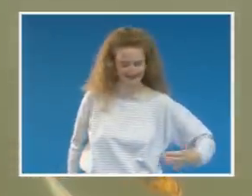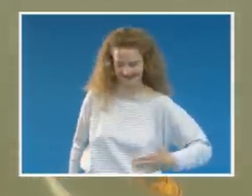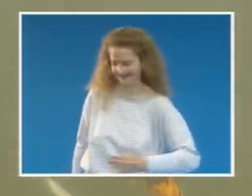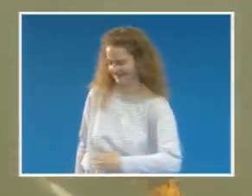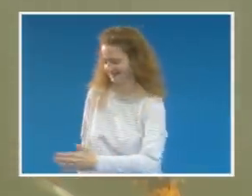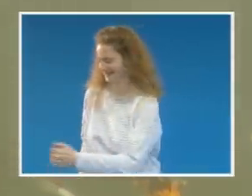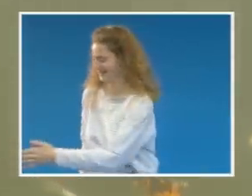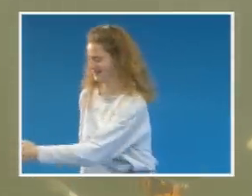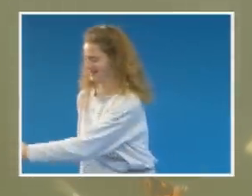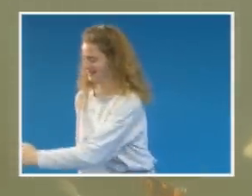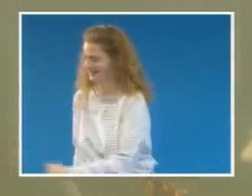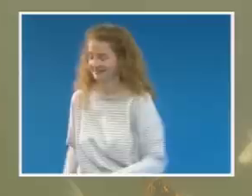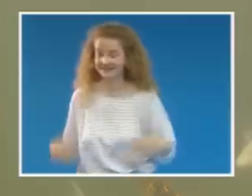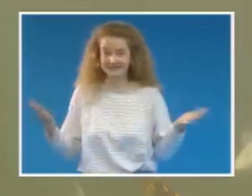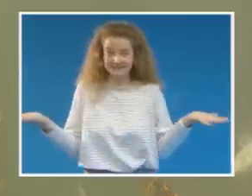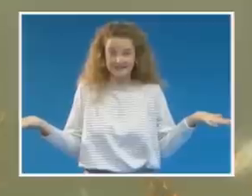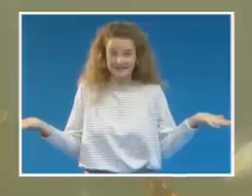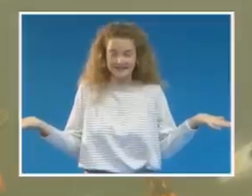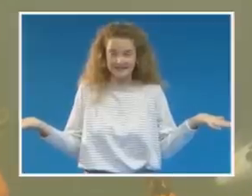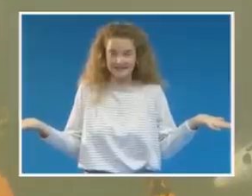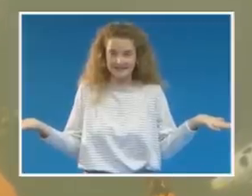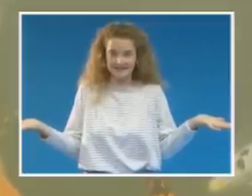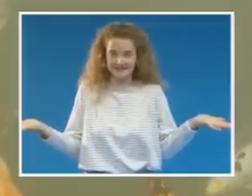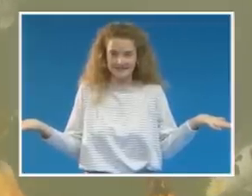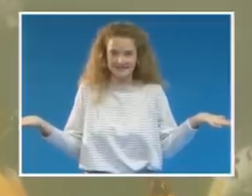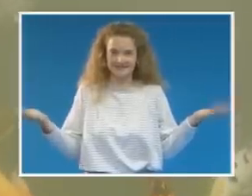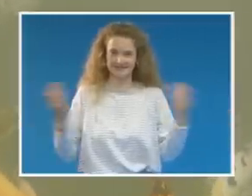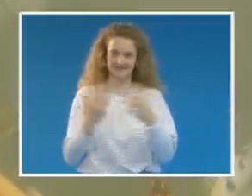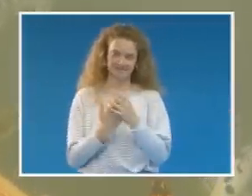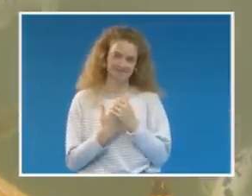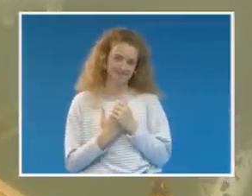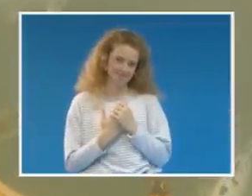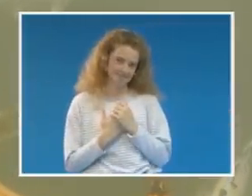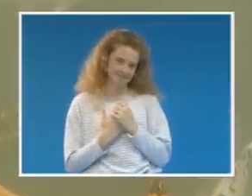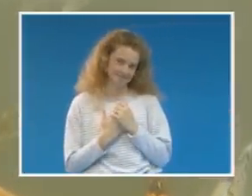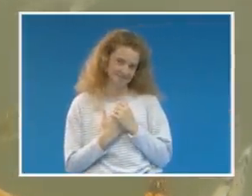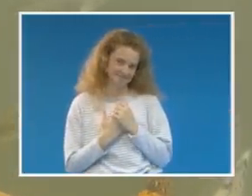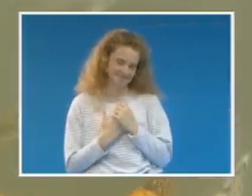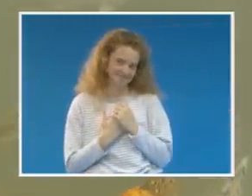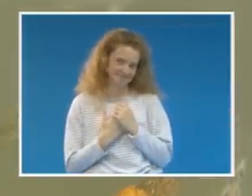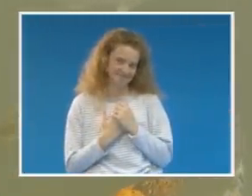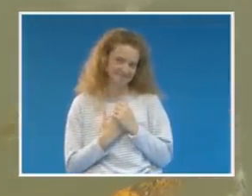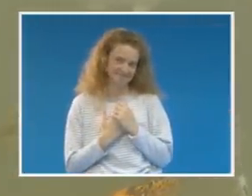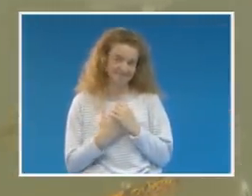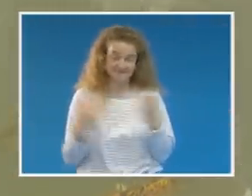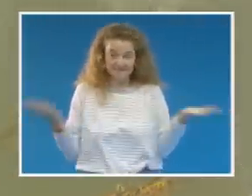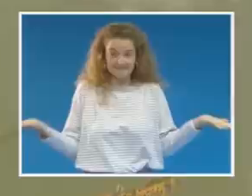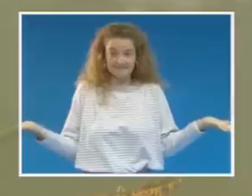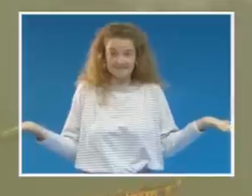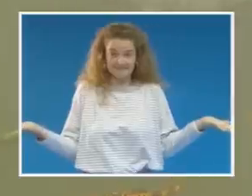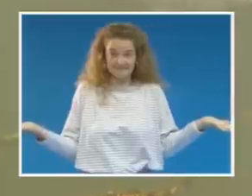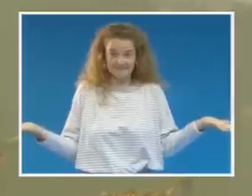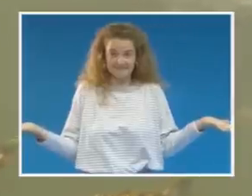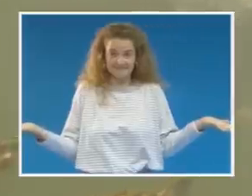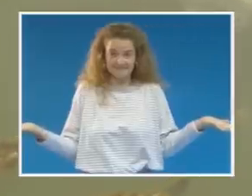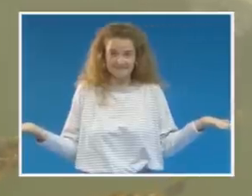Then I let it go again. Why did you let him go? Because he bit my finger so.